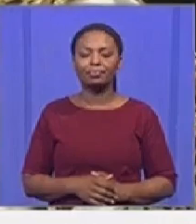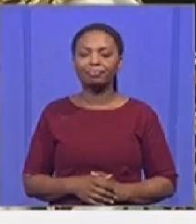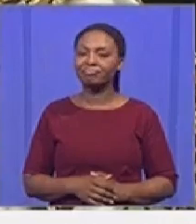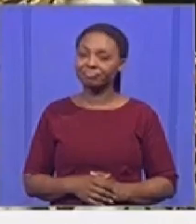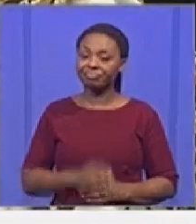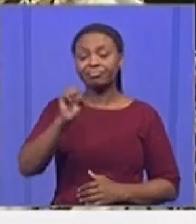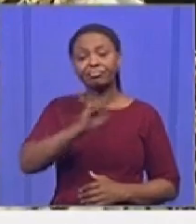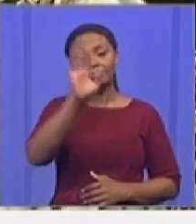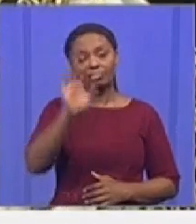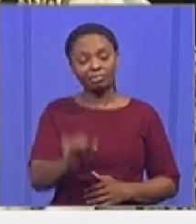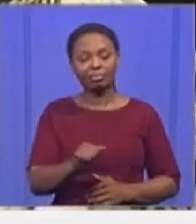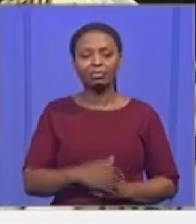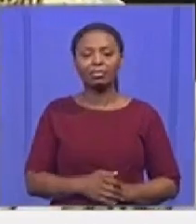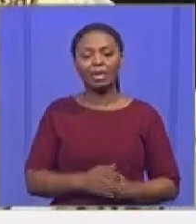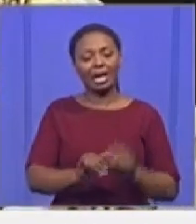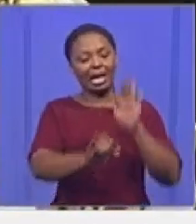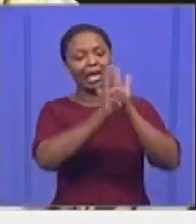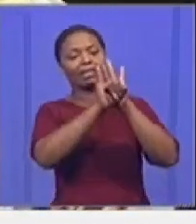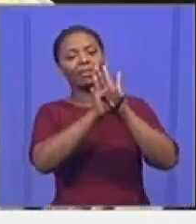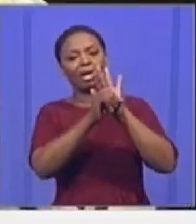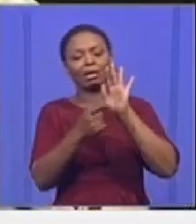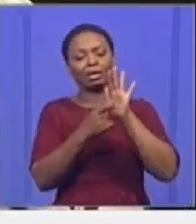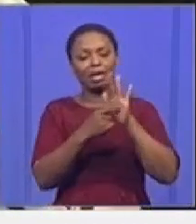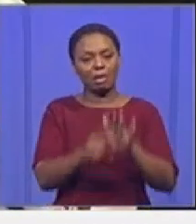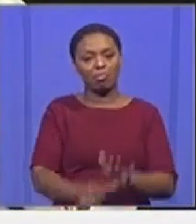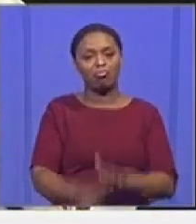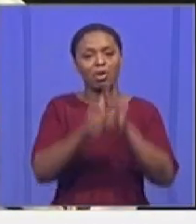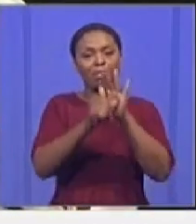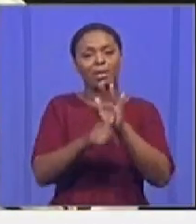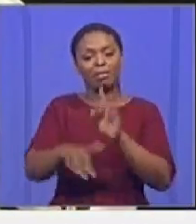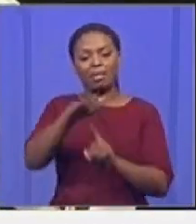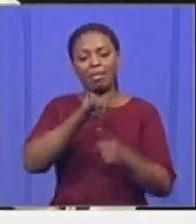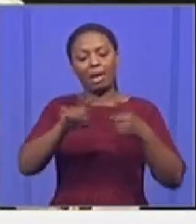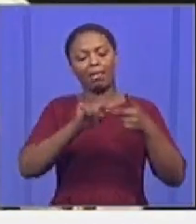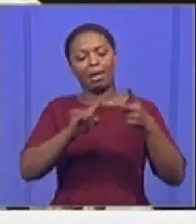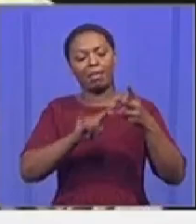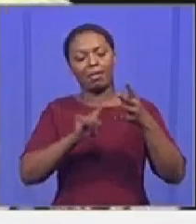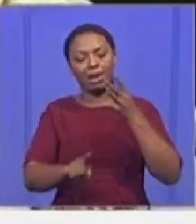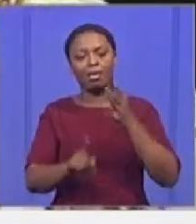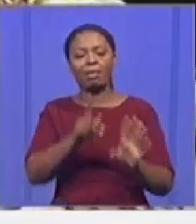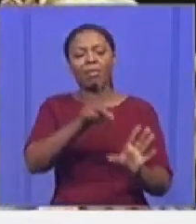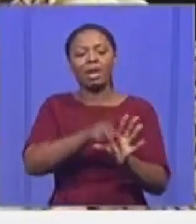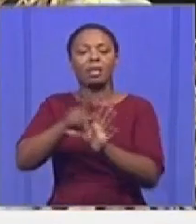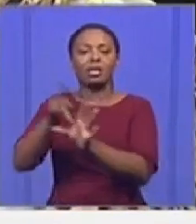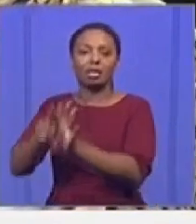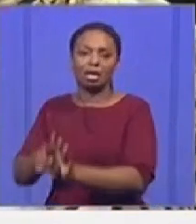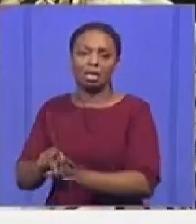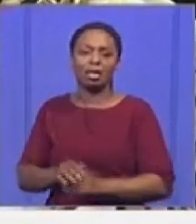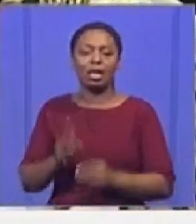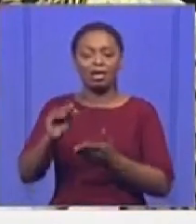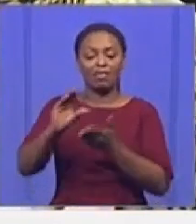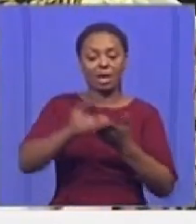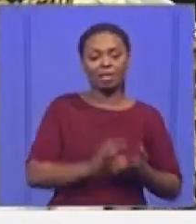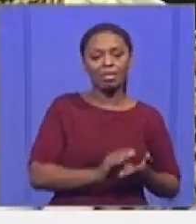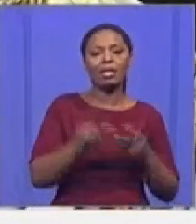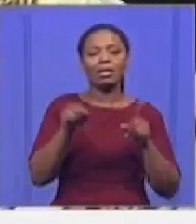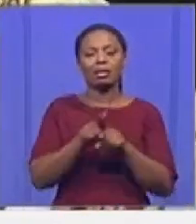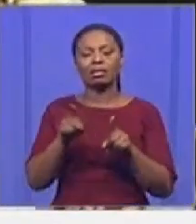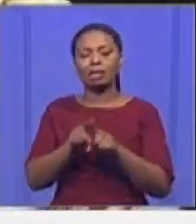South Africa identified key areas for participation, investment,